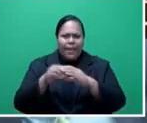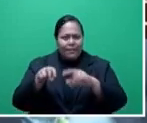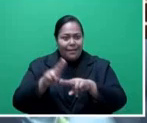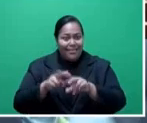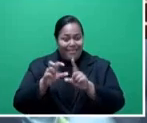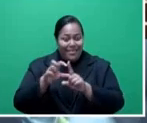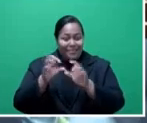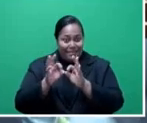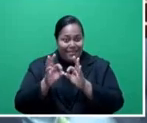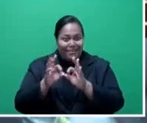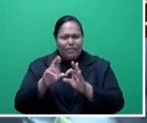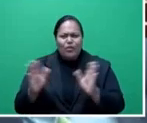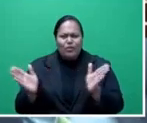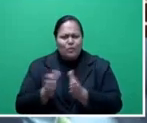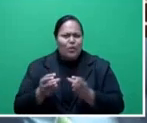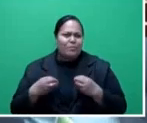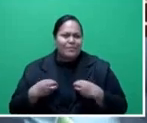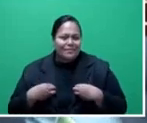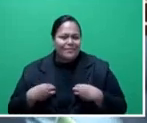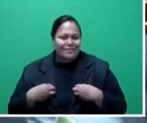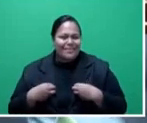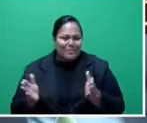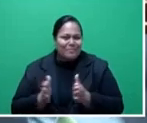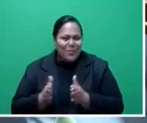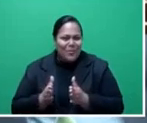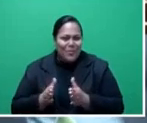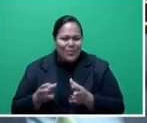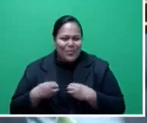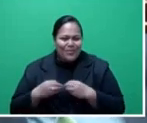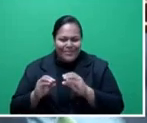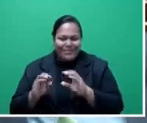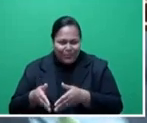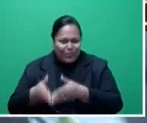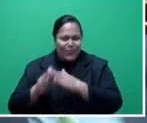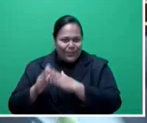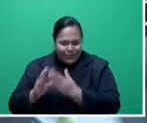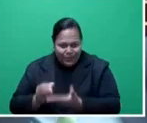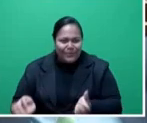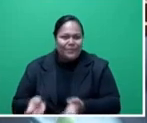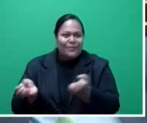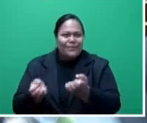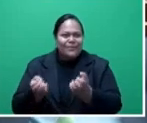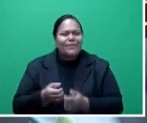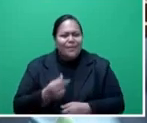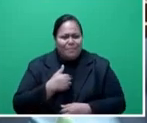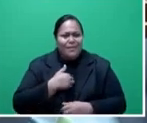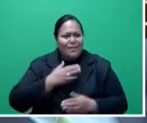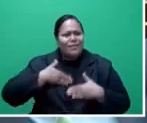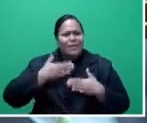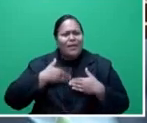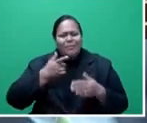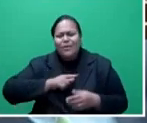and grassroots community, it actually gives me great pride to know and gives me great joy to know that a Fijian institution, our